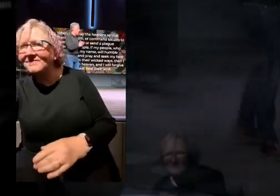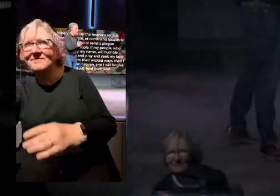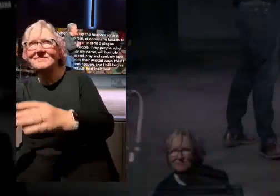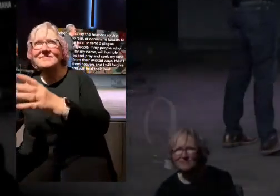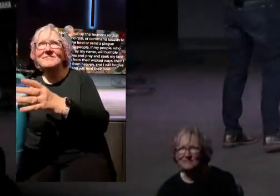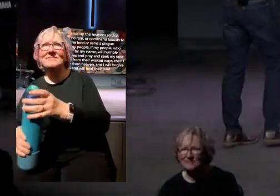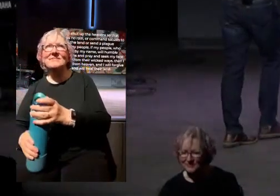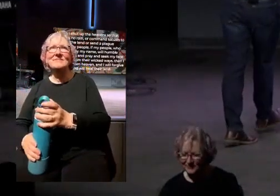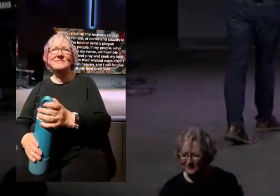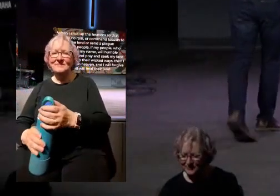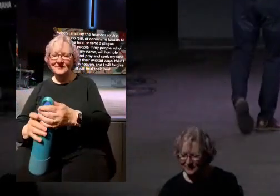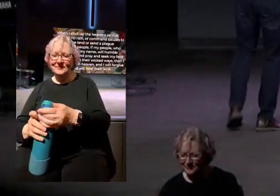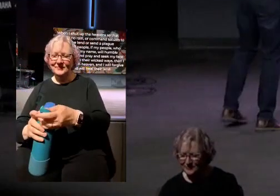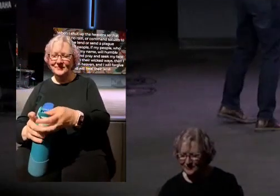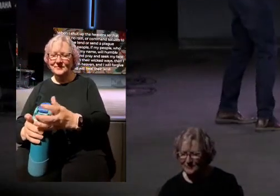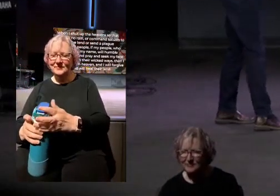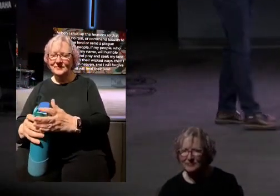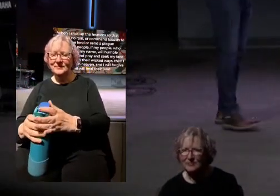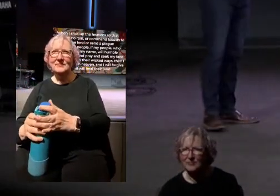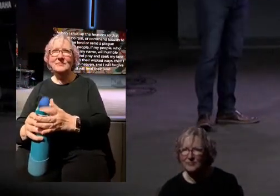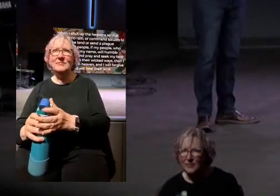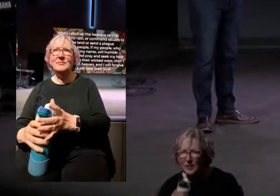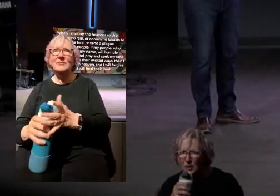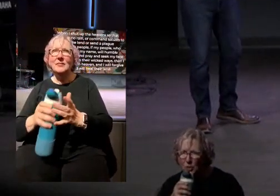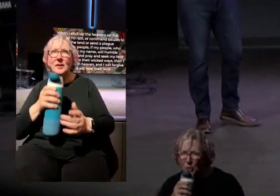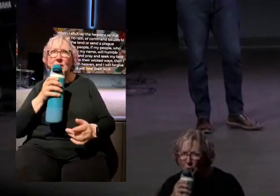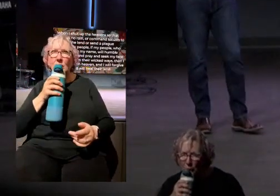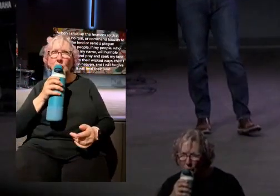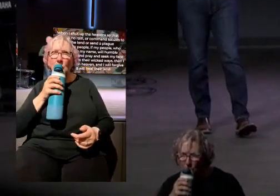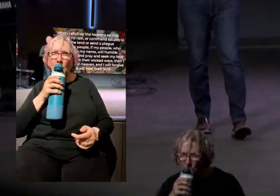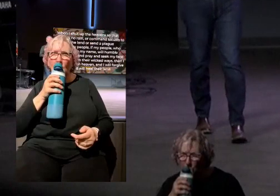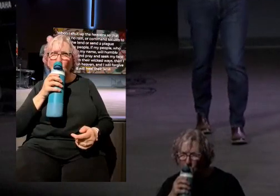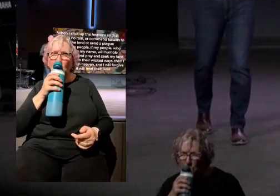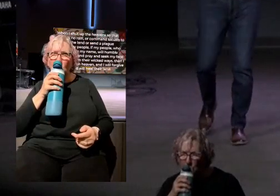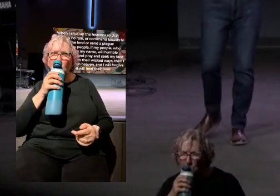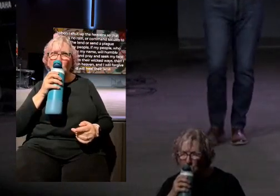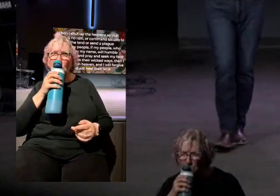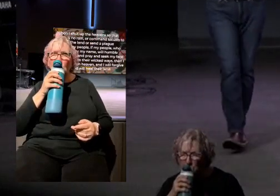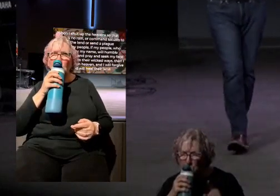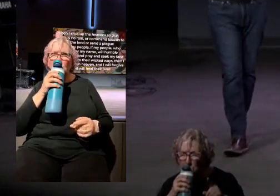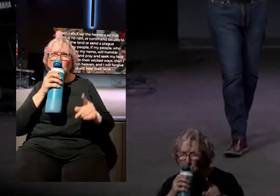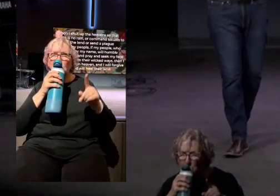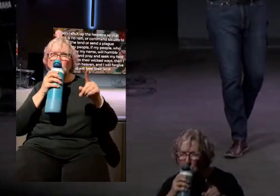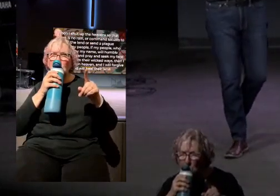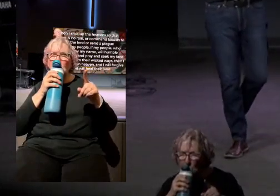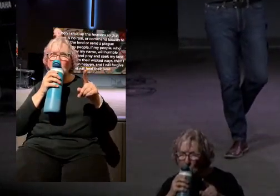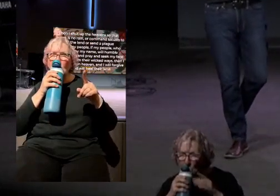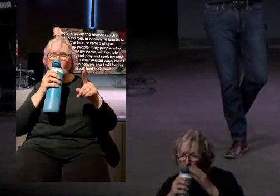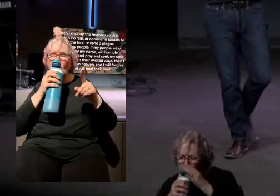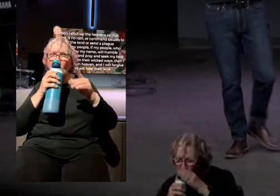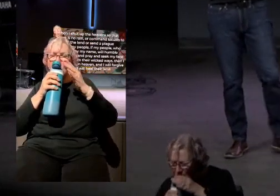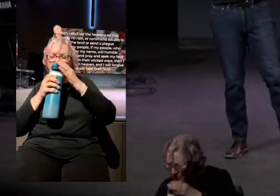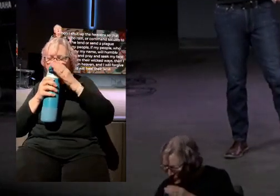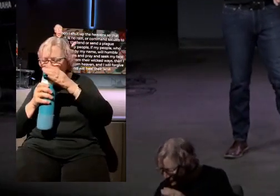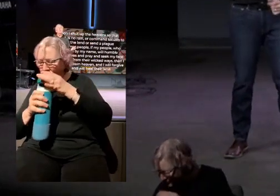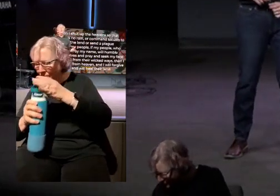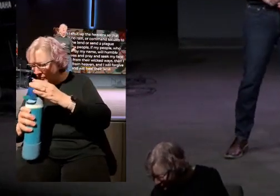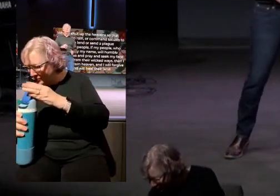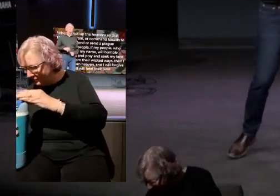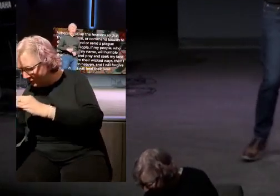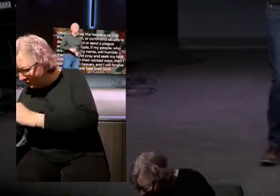follow me with this. When I shut up the heavens so that there is no rain or command locusts to devour the